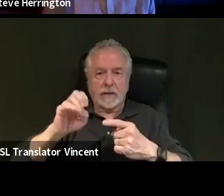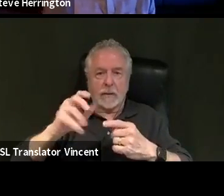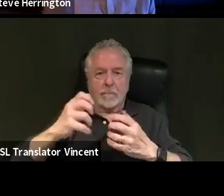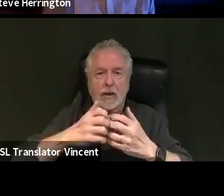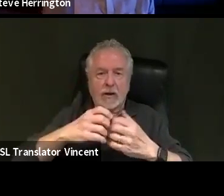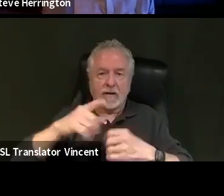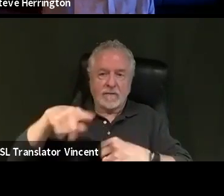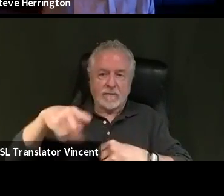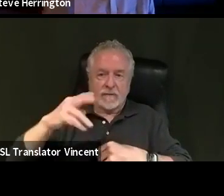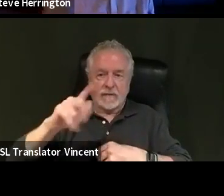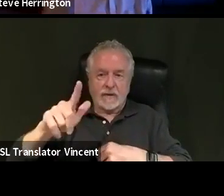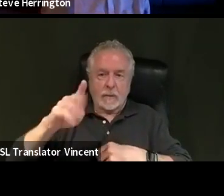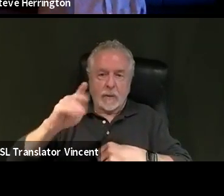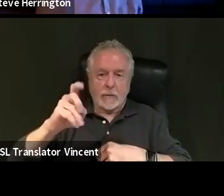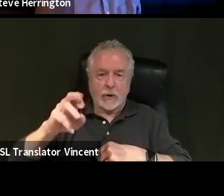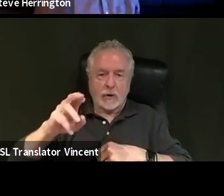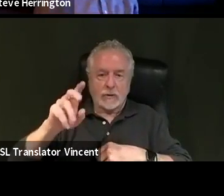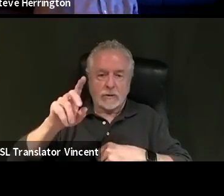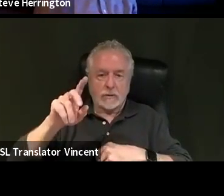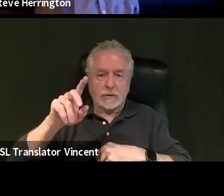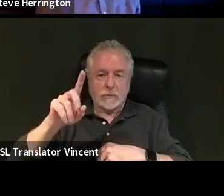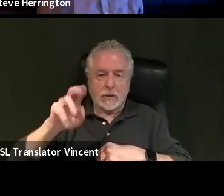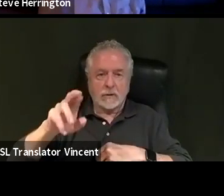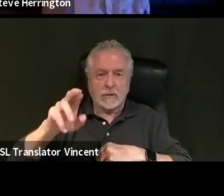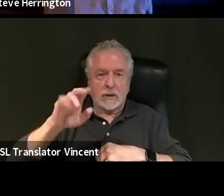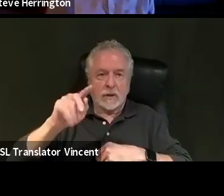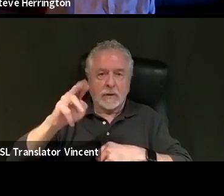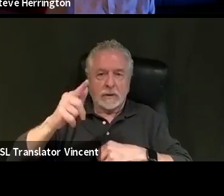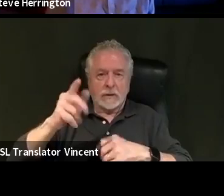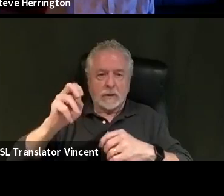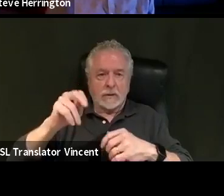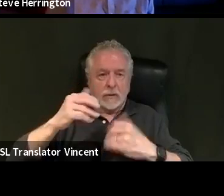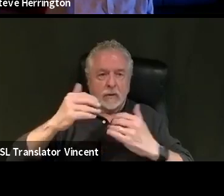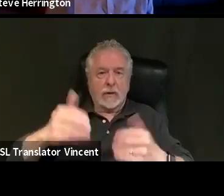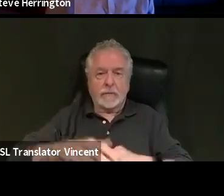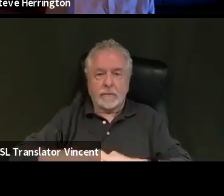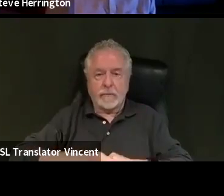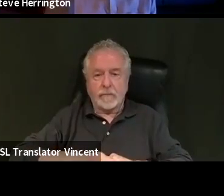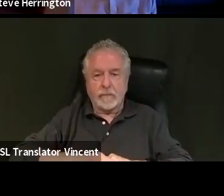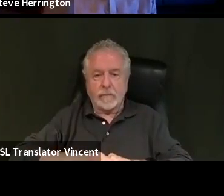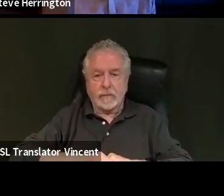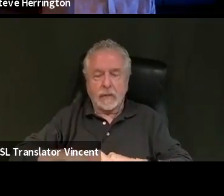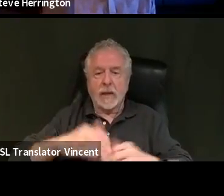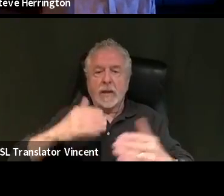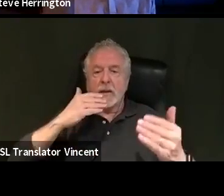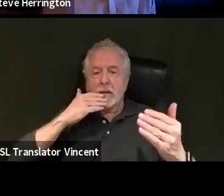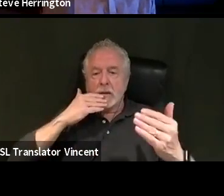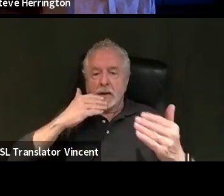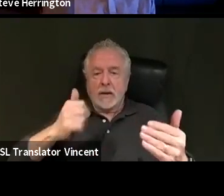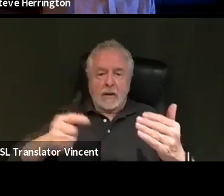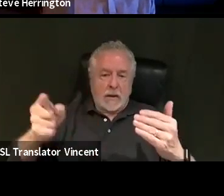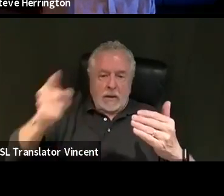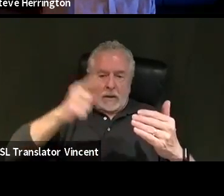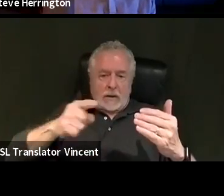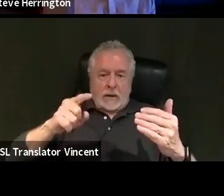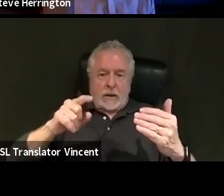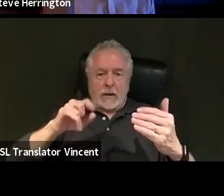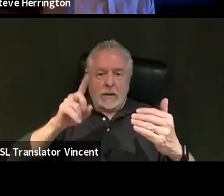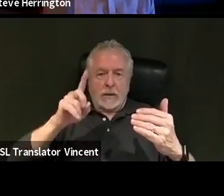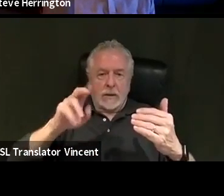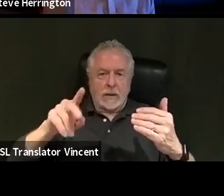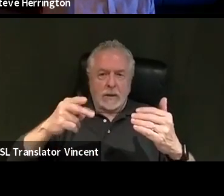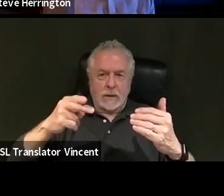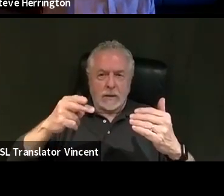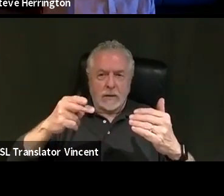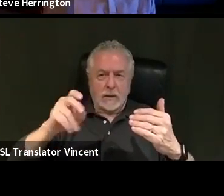Phil Barber, who has a question for Dr. Harrington. Phil, go ahead. Thank you, everybody. Dr.